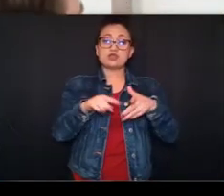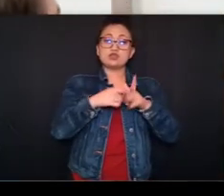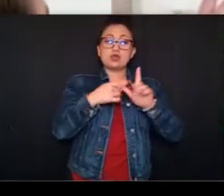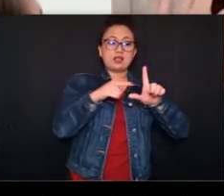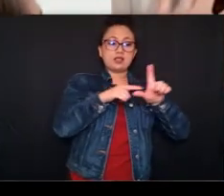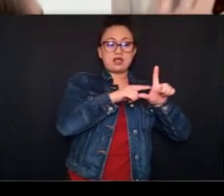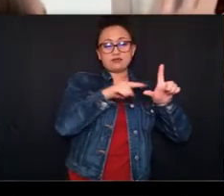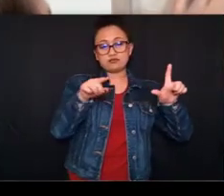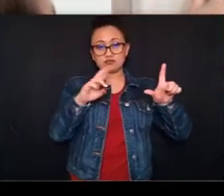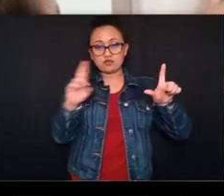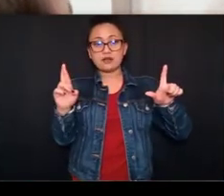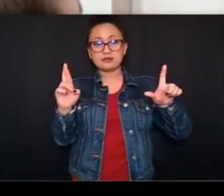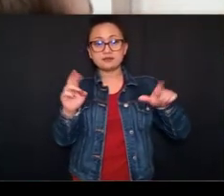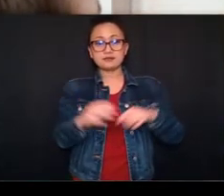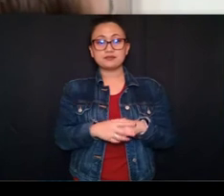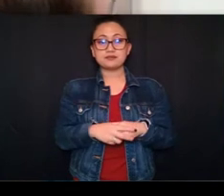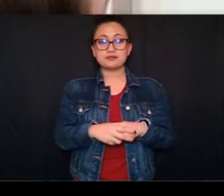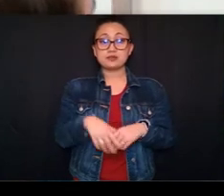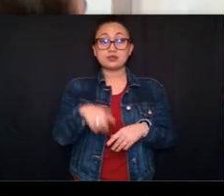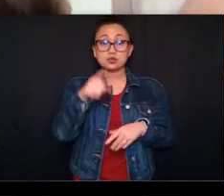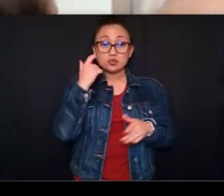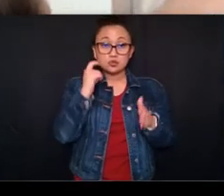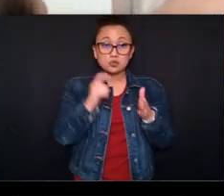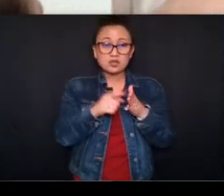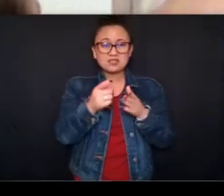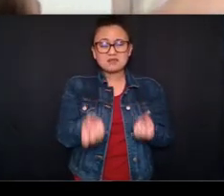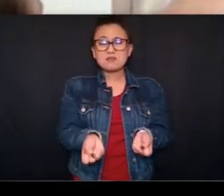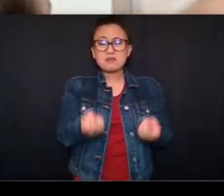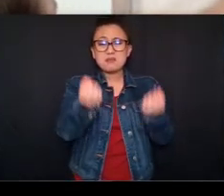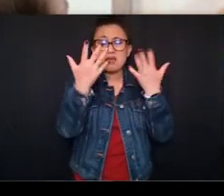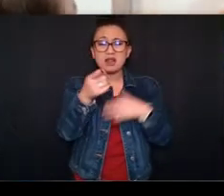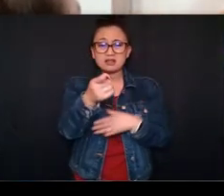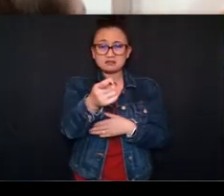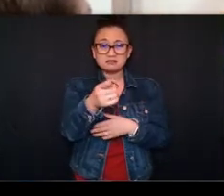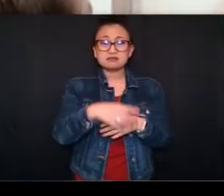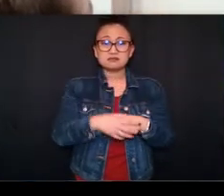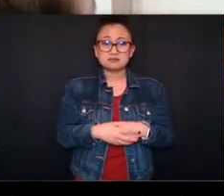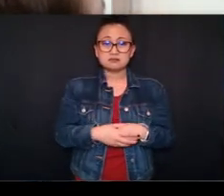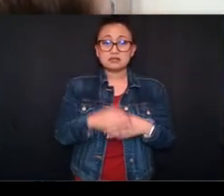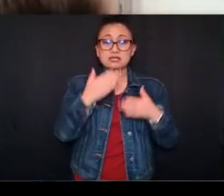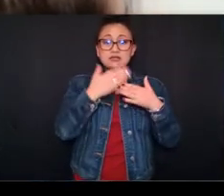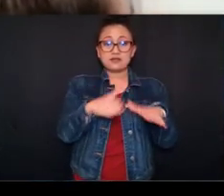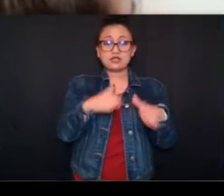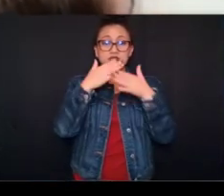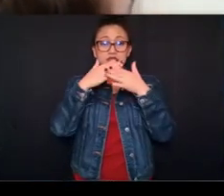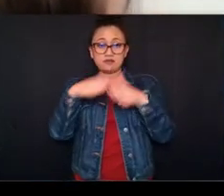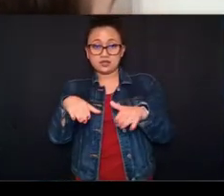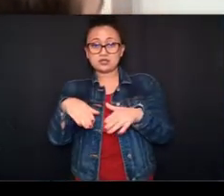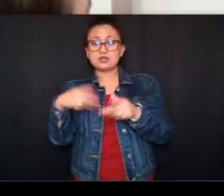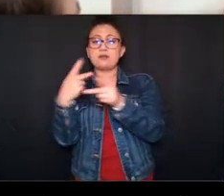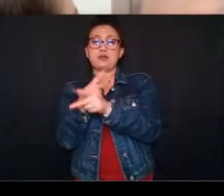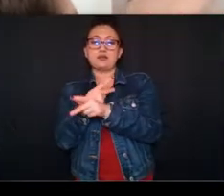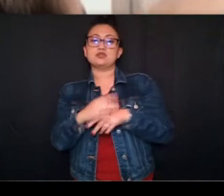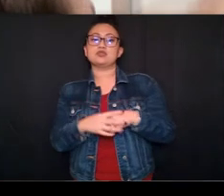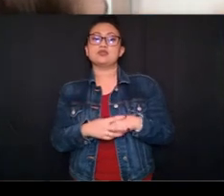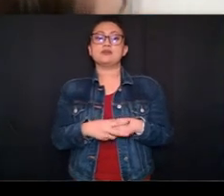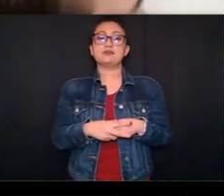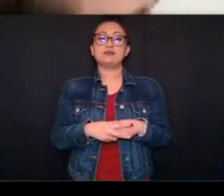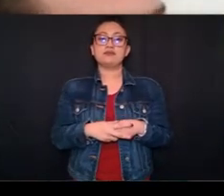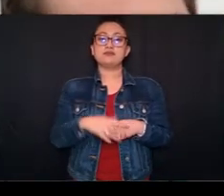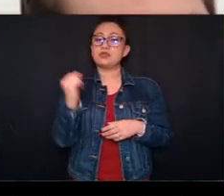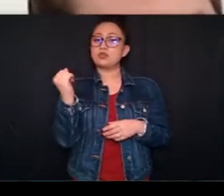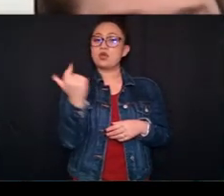right. So we see we have a bunch of stuff going on here. We have division here, we have division here, we have multiplication here, and these are